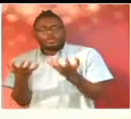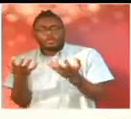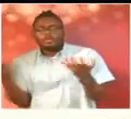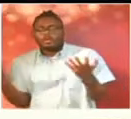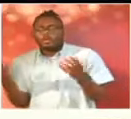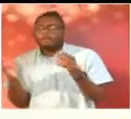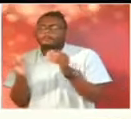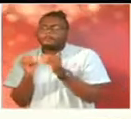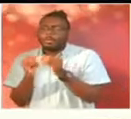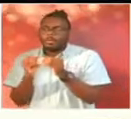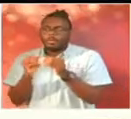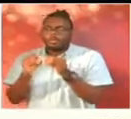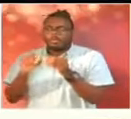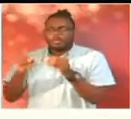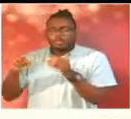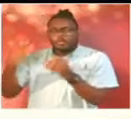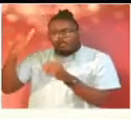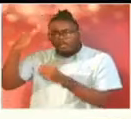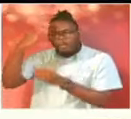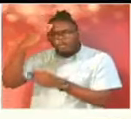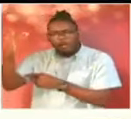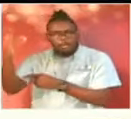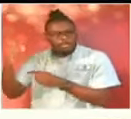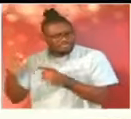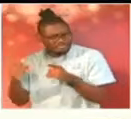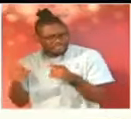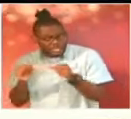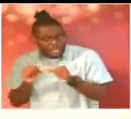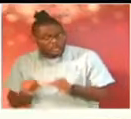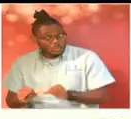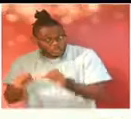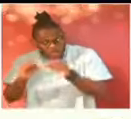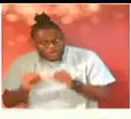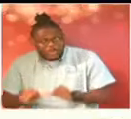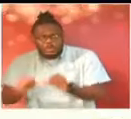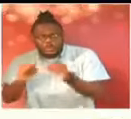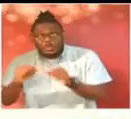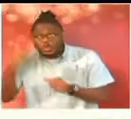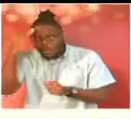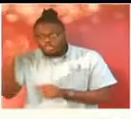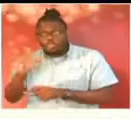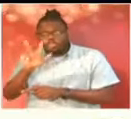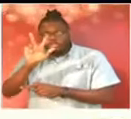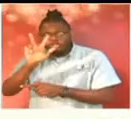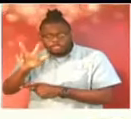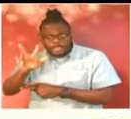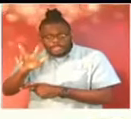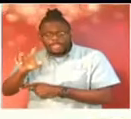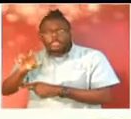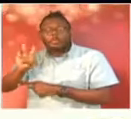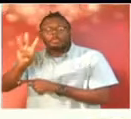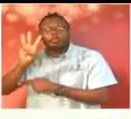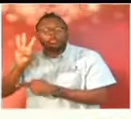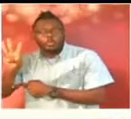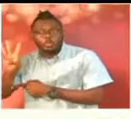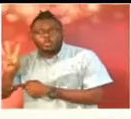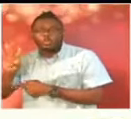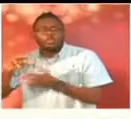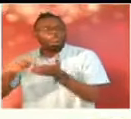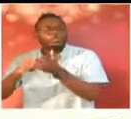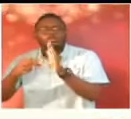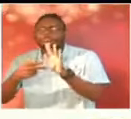in terms of why we want to continue with the personal precautions, is really again